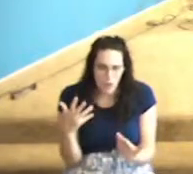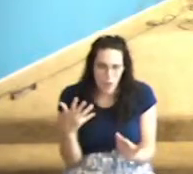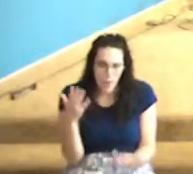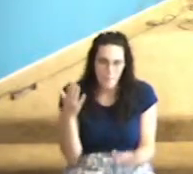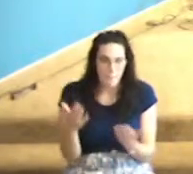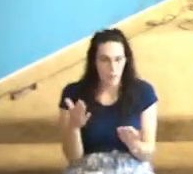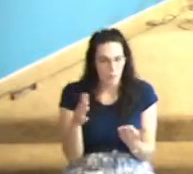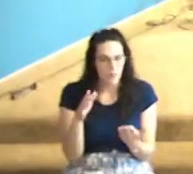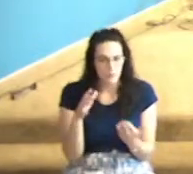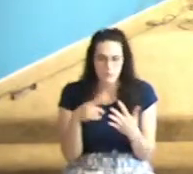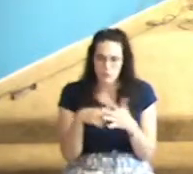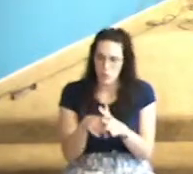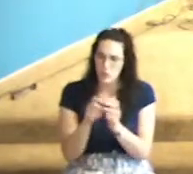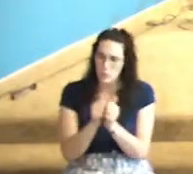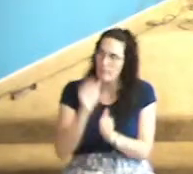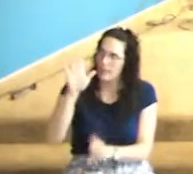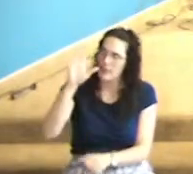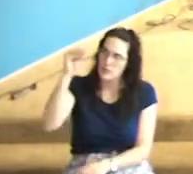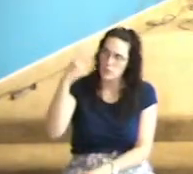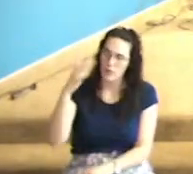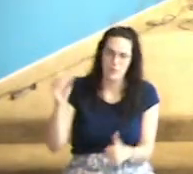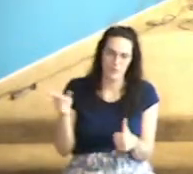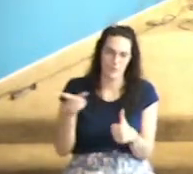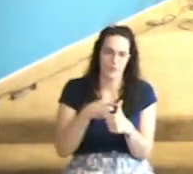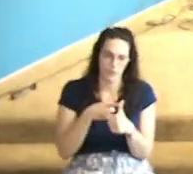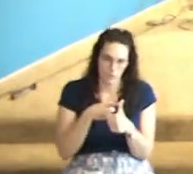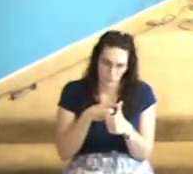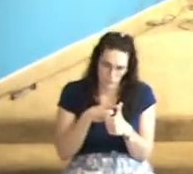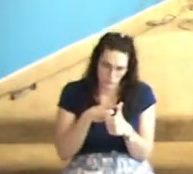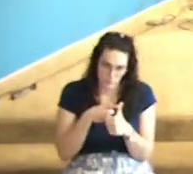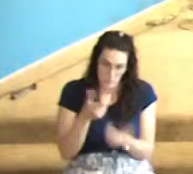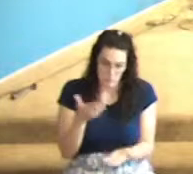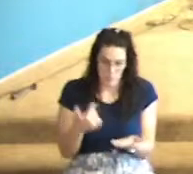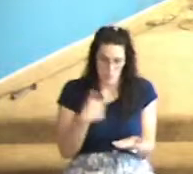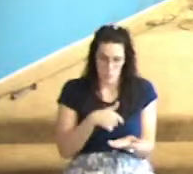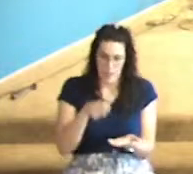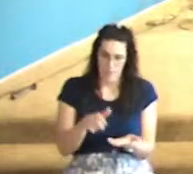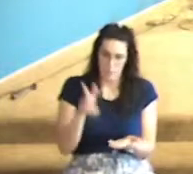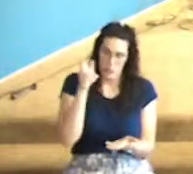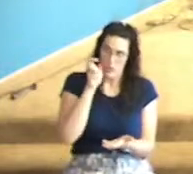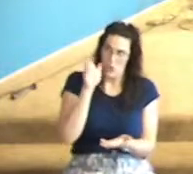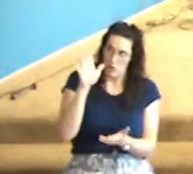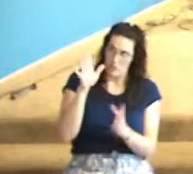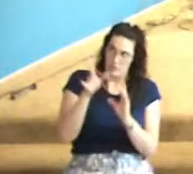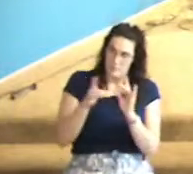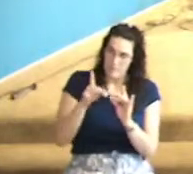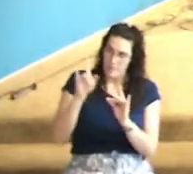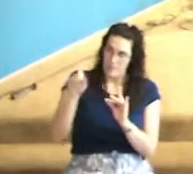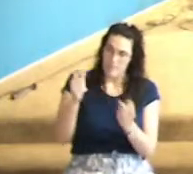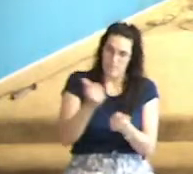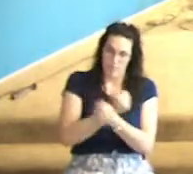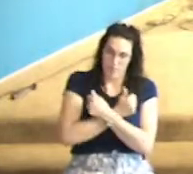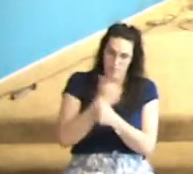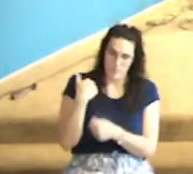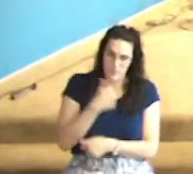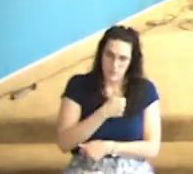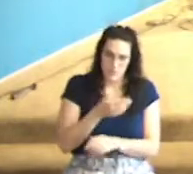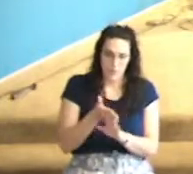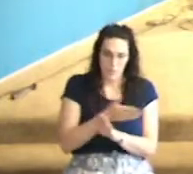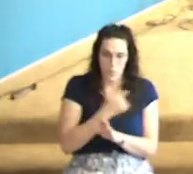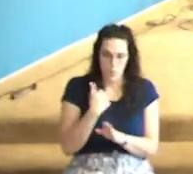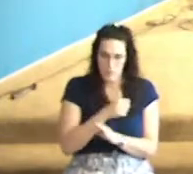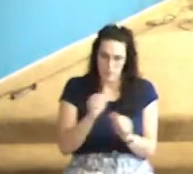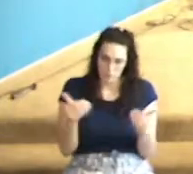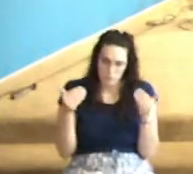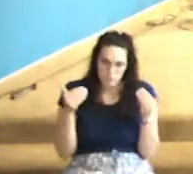Maybe it does start with God's grace first. Maybe we have to hear the words that God loves us before we have to take